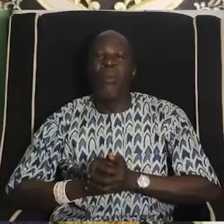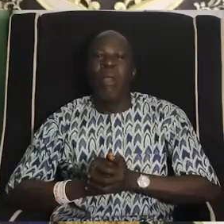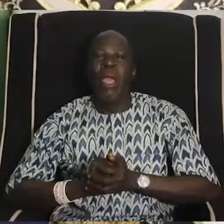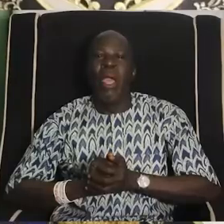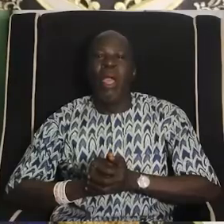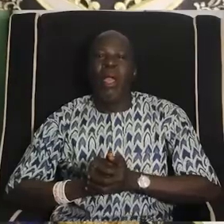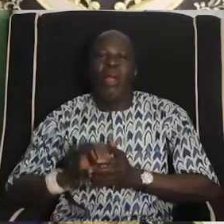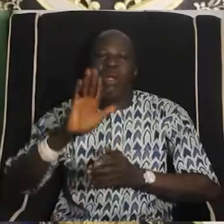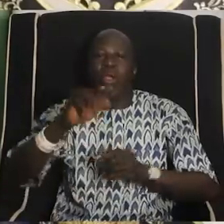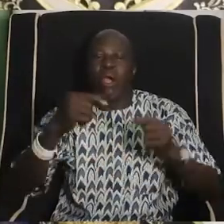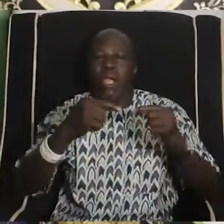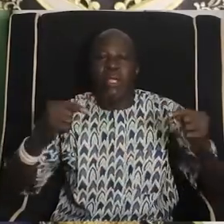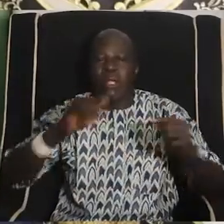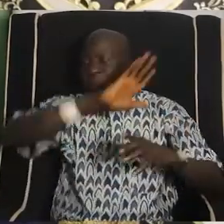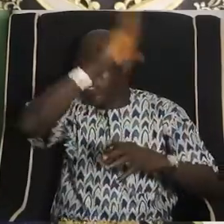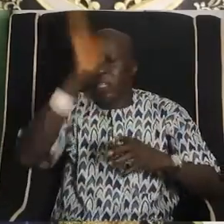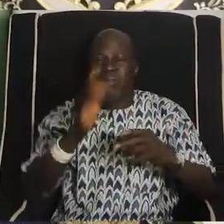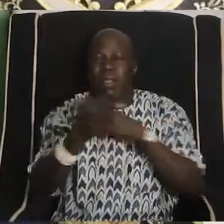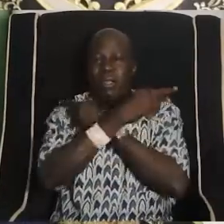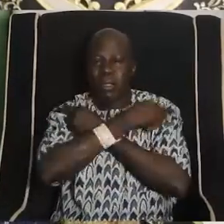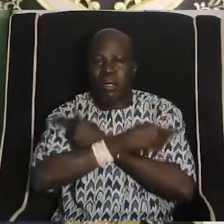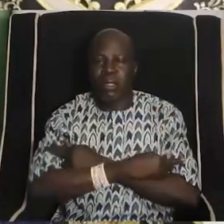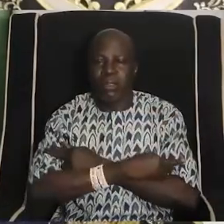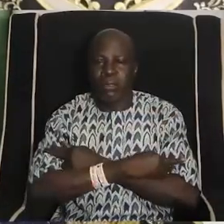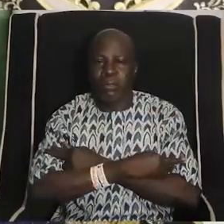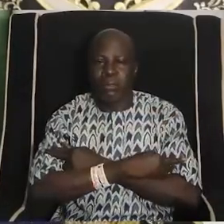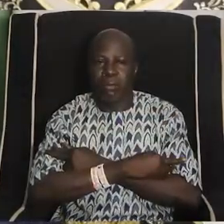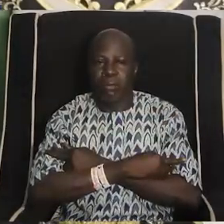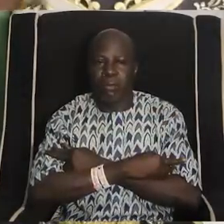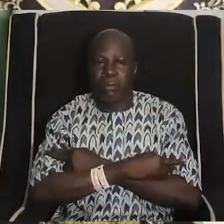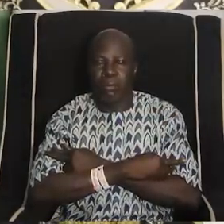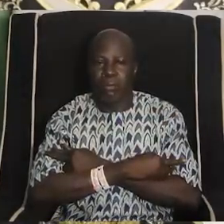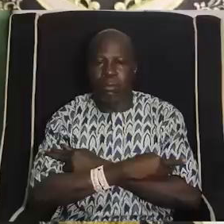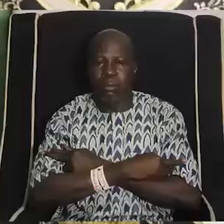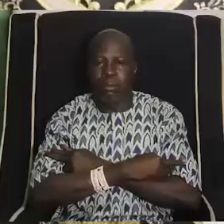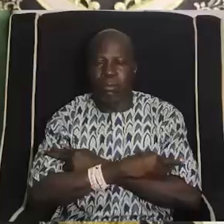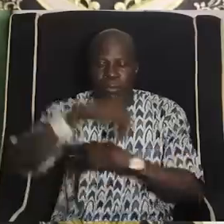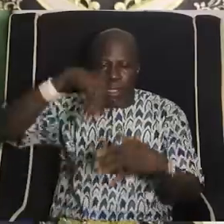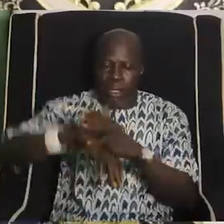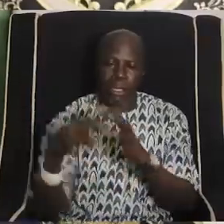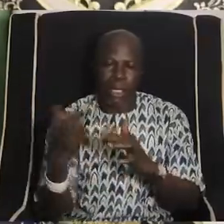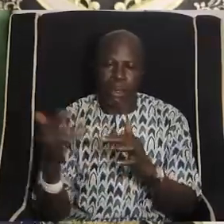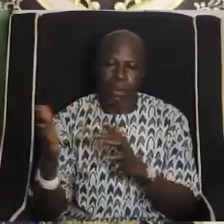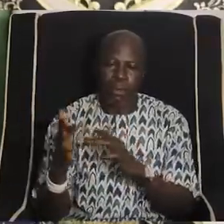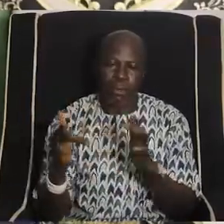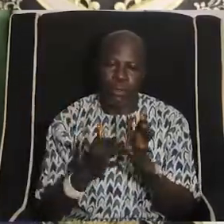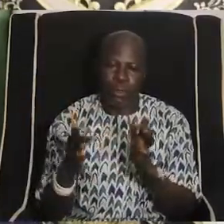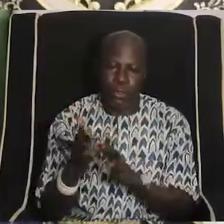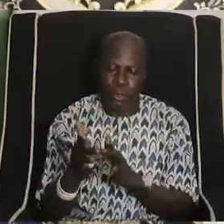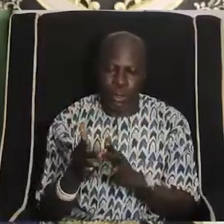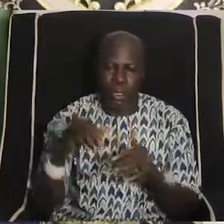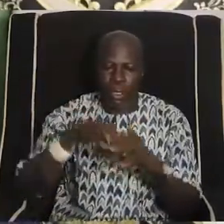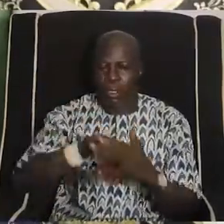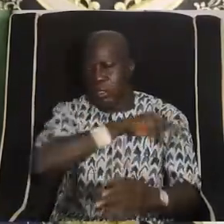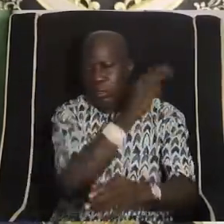Don't tell me, Satan, me, Christian, me, e ya kabuara ya in the name of Jesus le kara